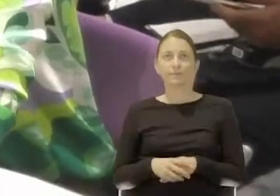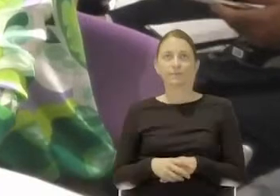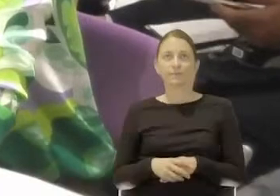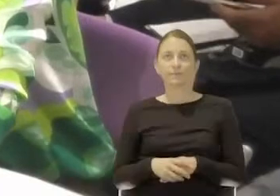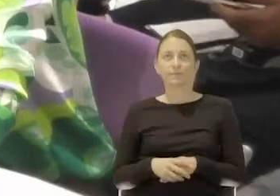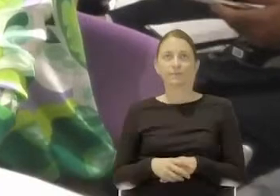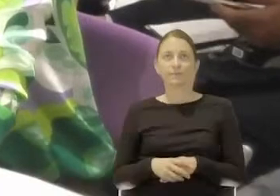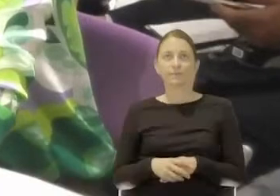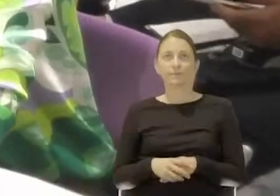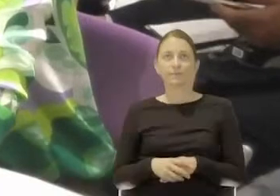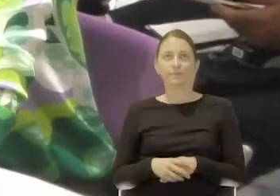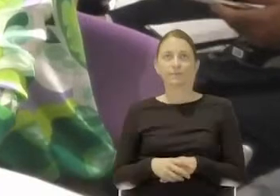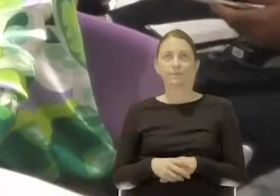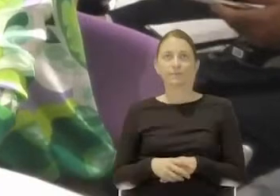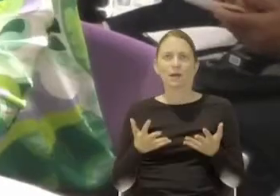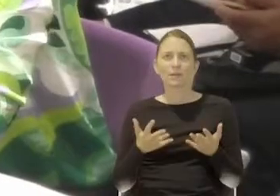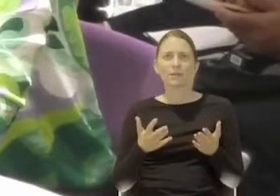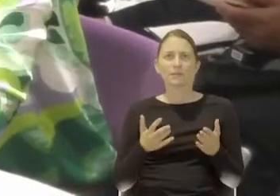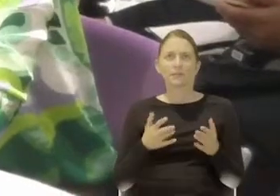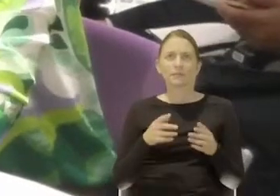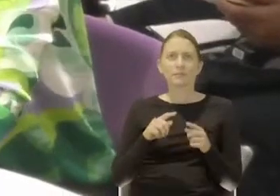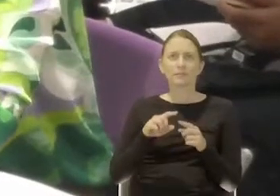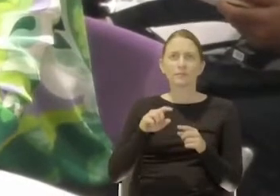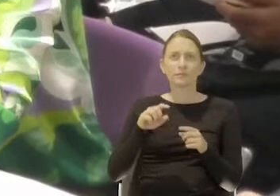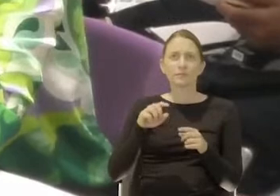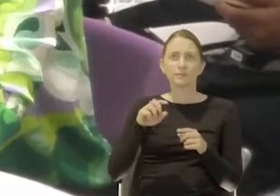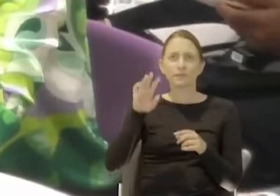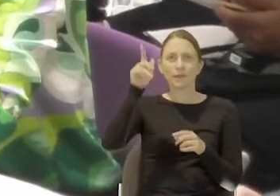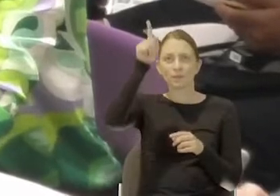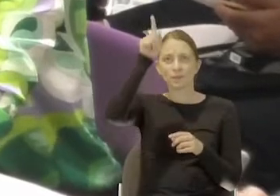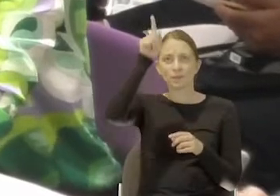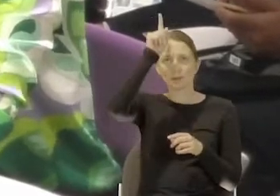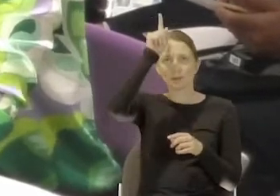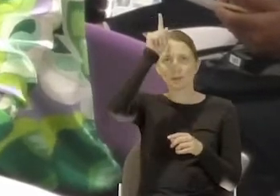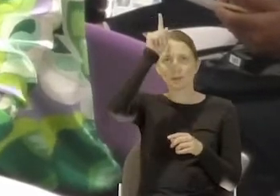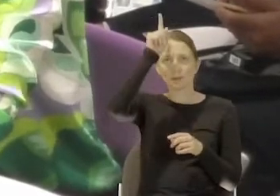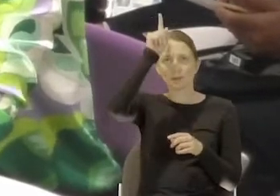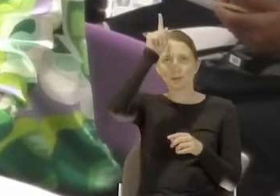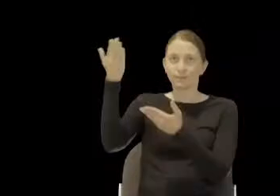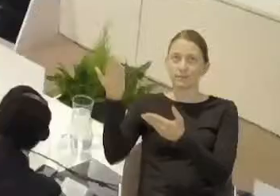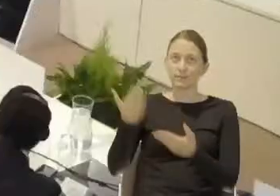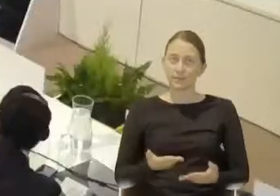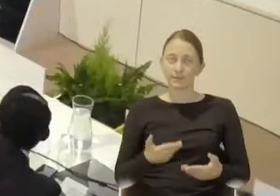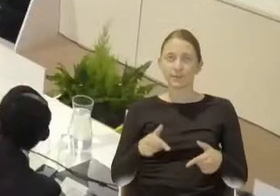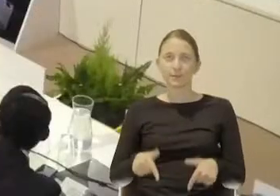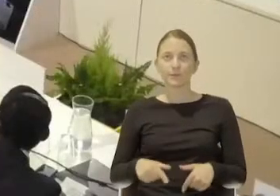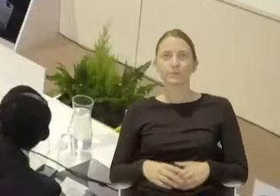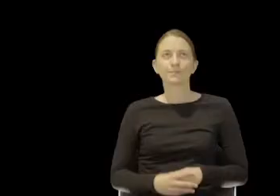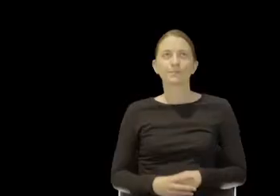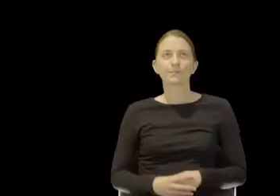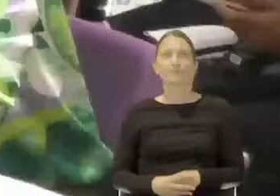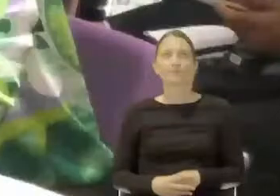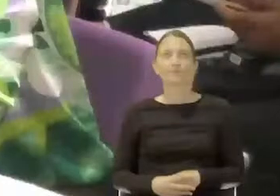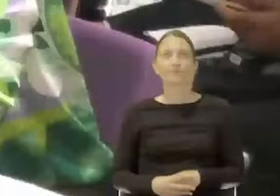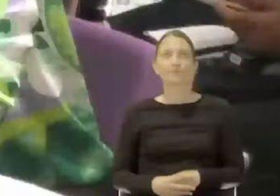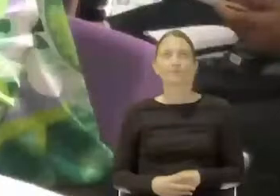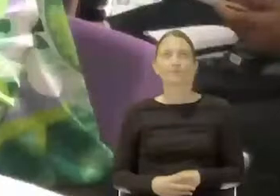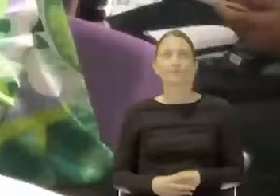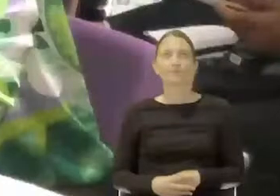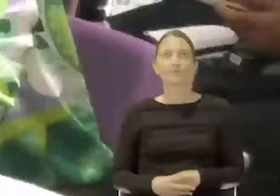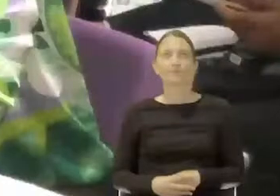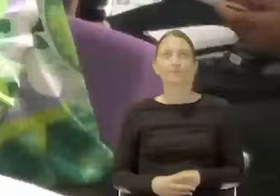Urban Development and Building. Your presentation, sir. I'm sorry, your presentation,